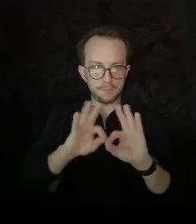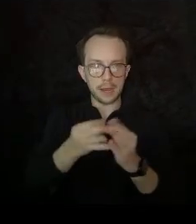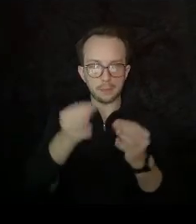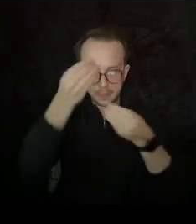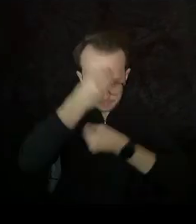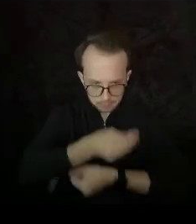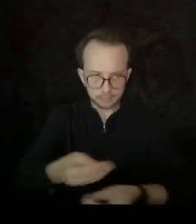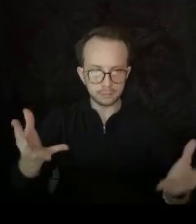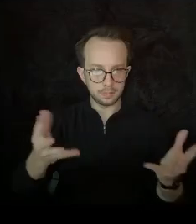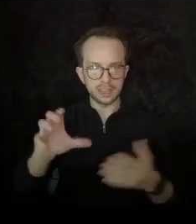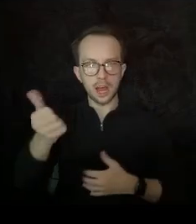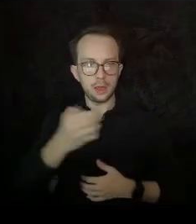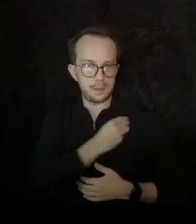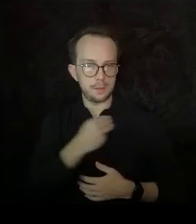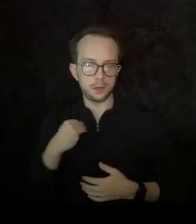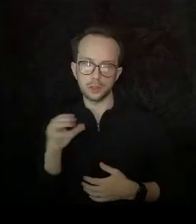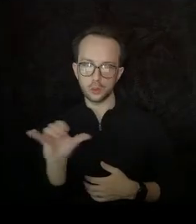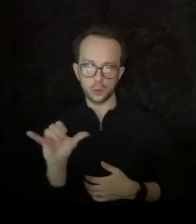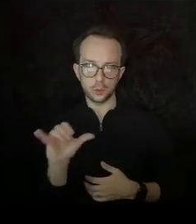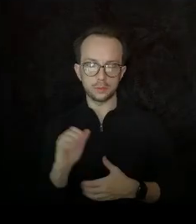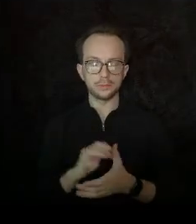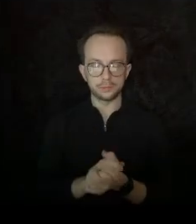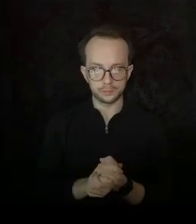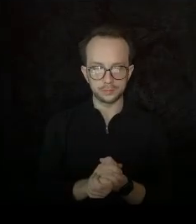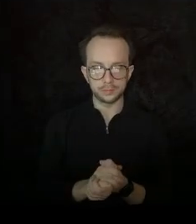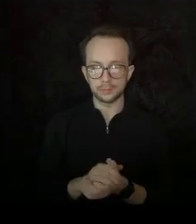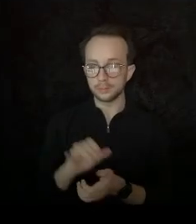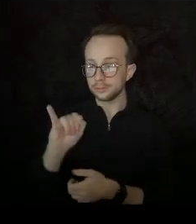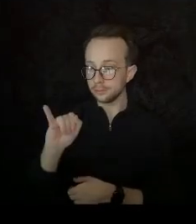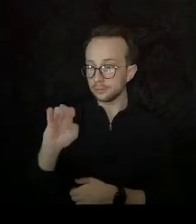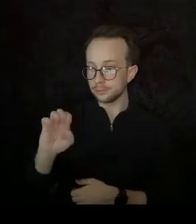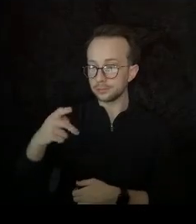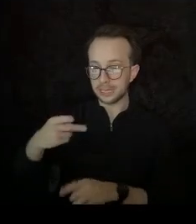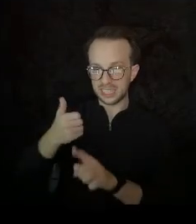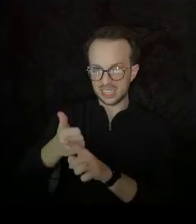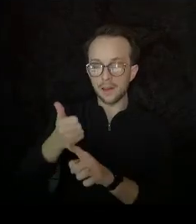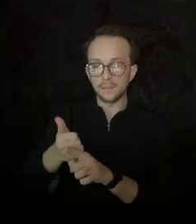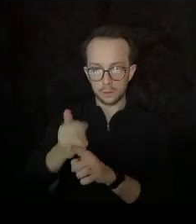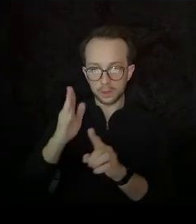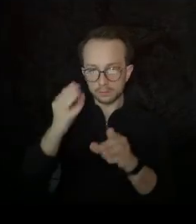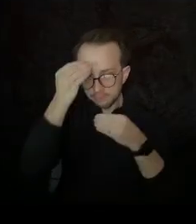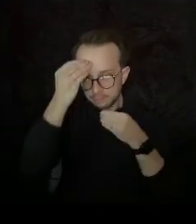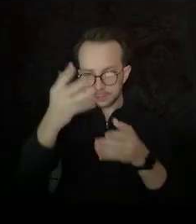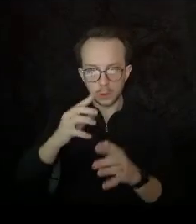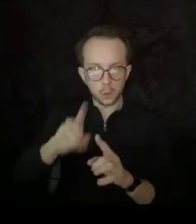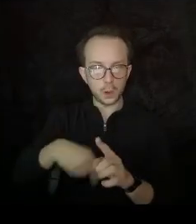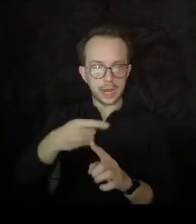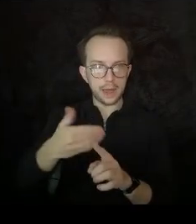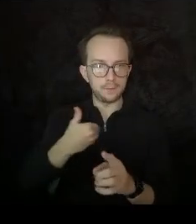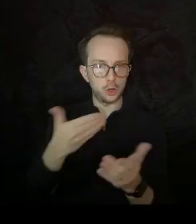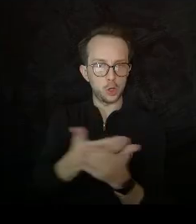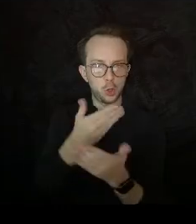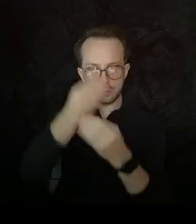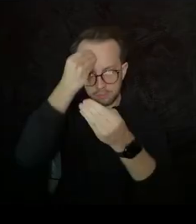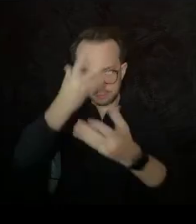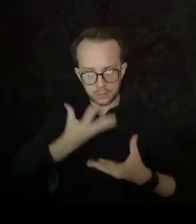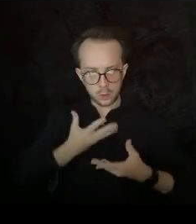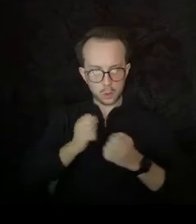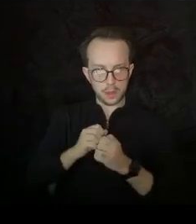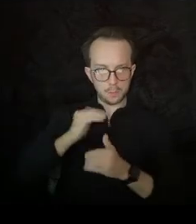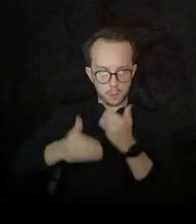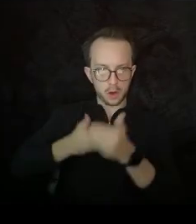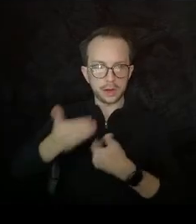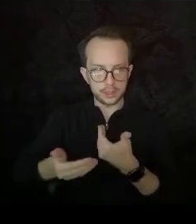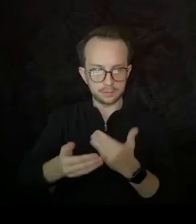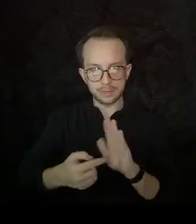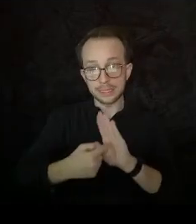members. The IEP also tells when parents will get updates on their child's progress, for example,